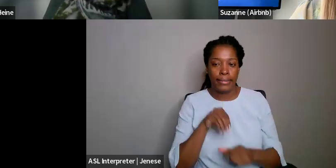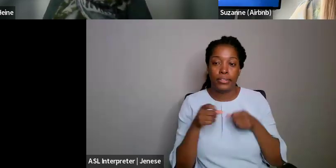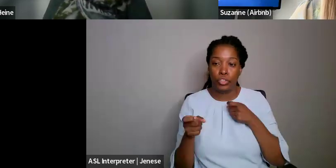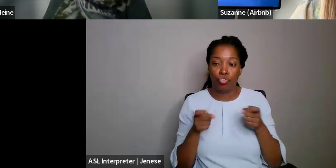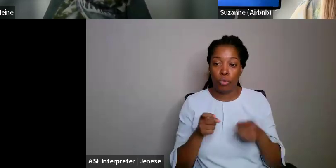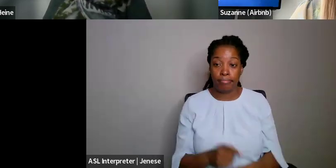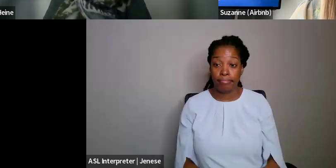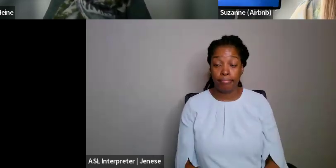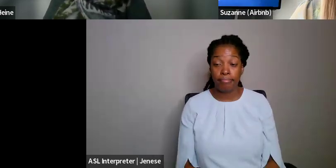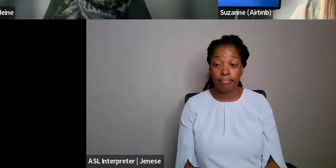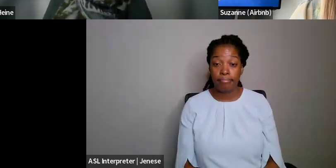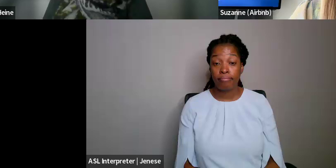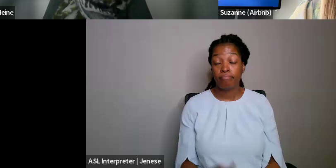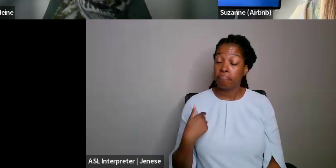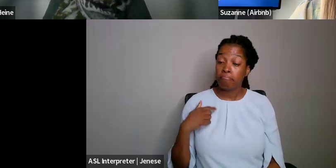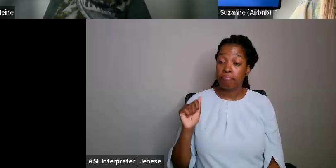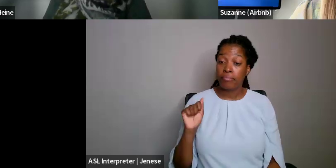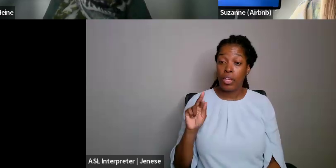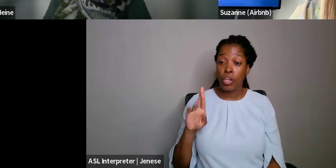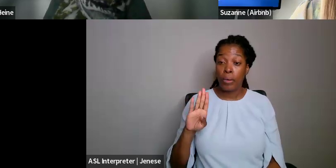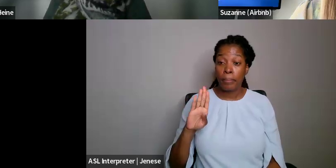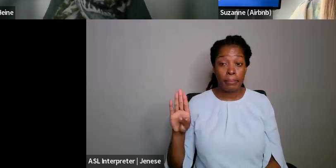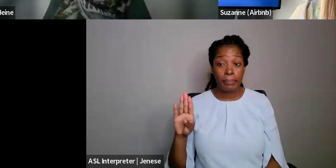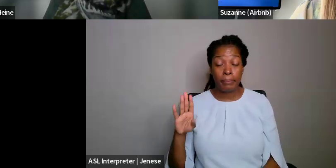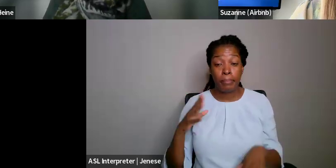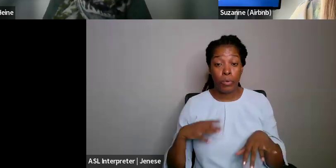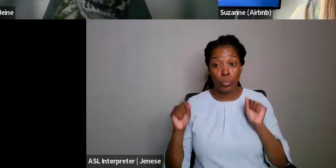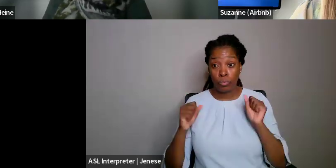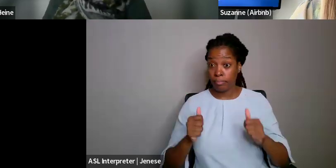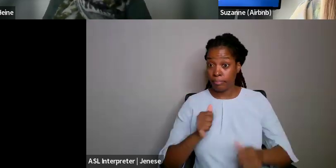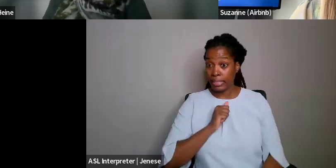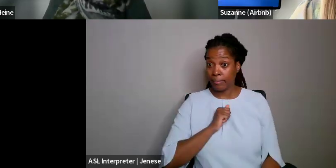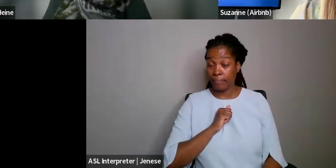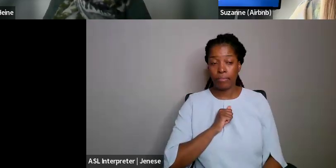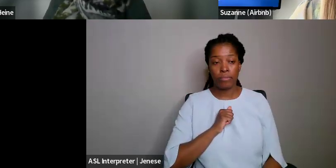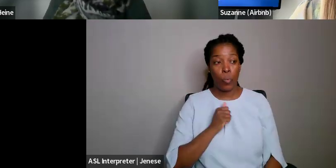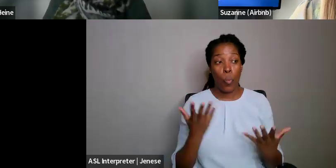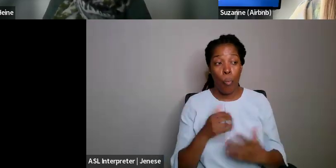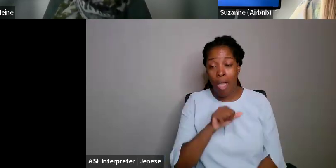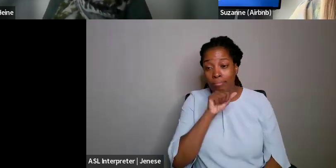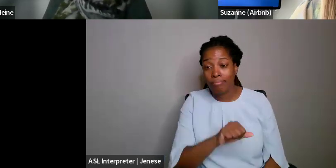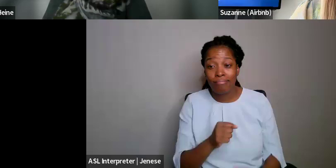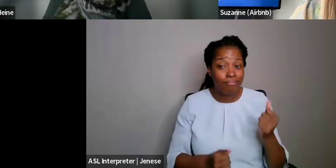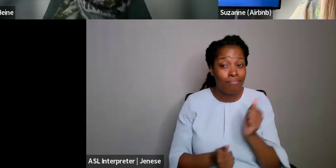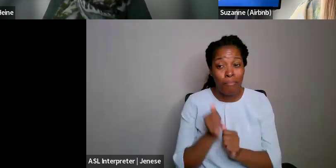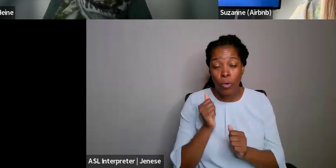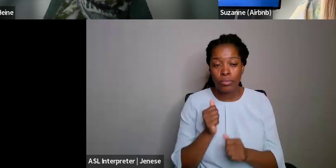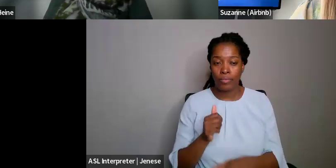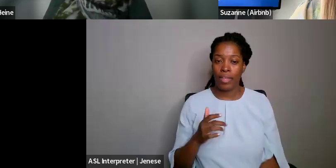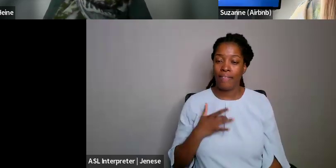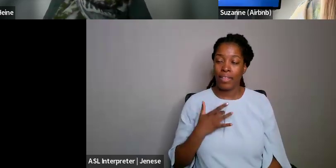Airbnb host for myself, what I love most about this platform is that I feel supported and I